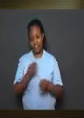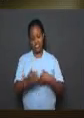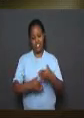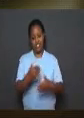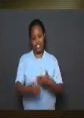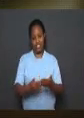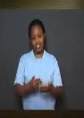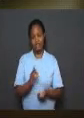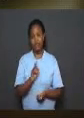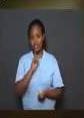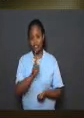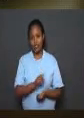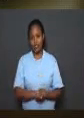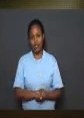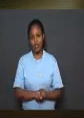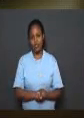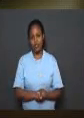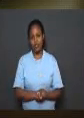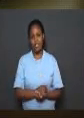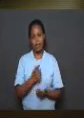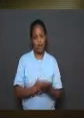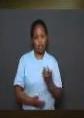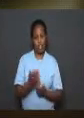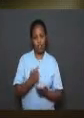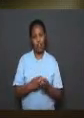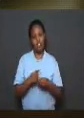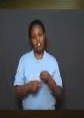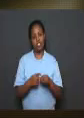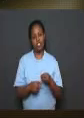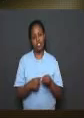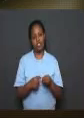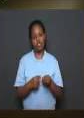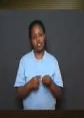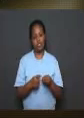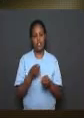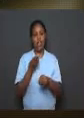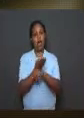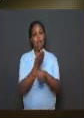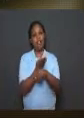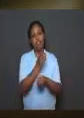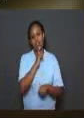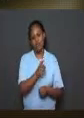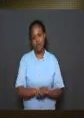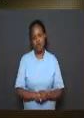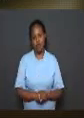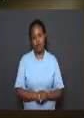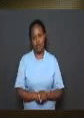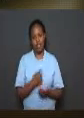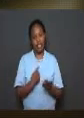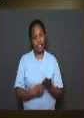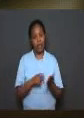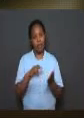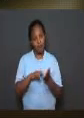law that we will discuss is the right of appeal. This